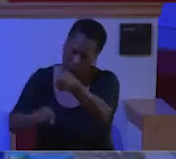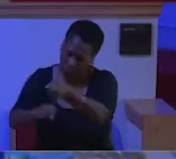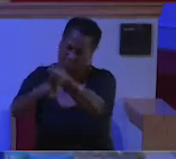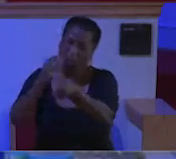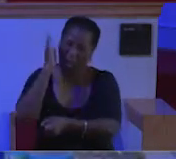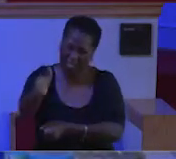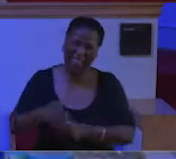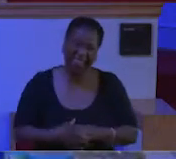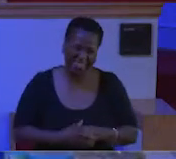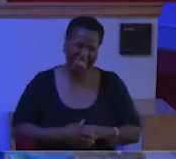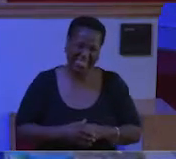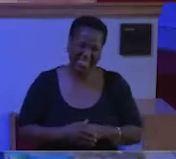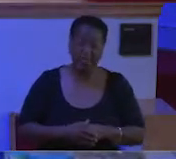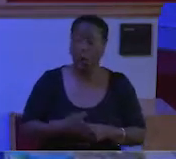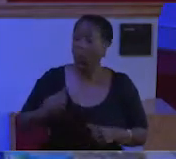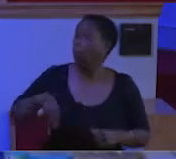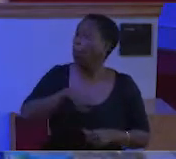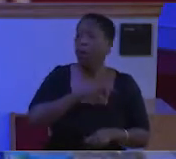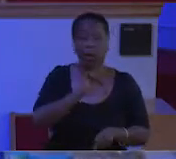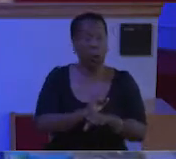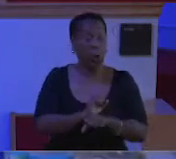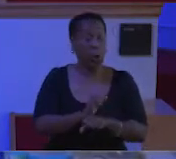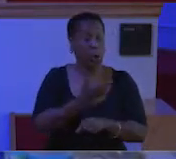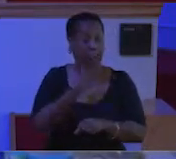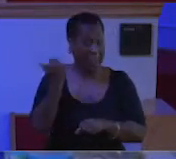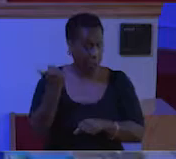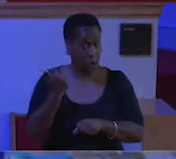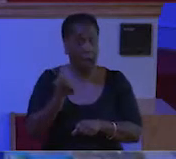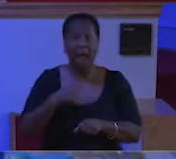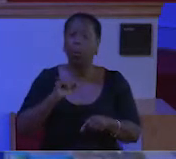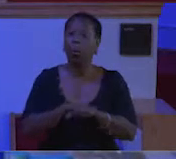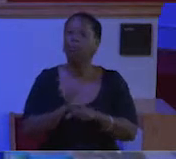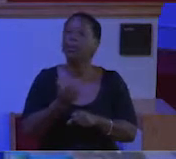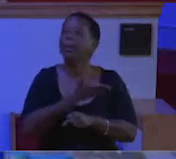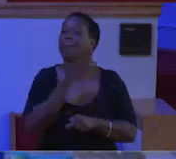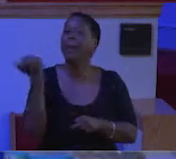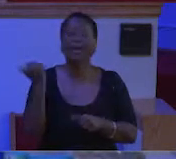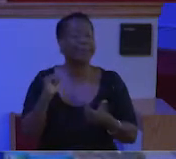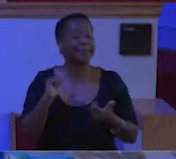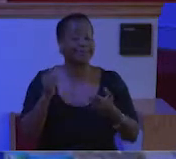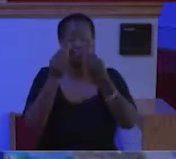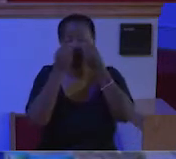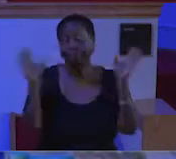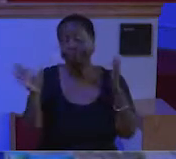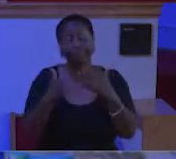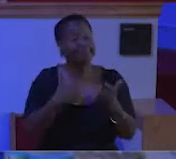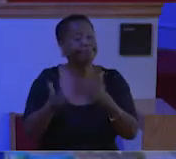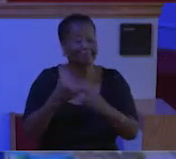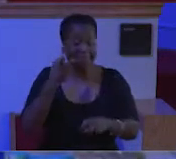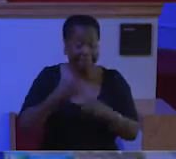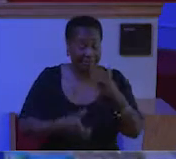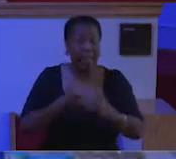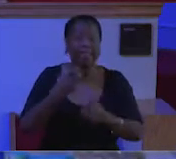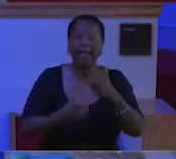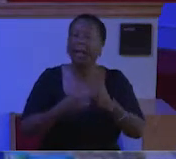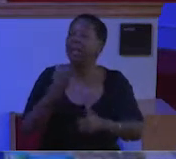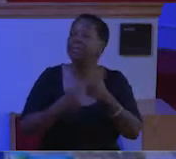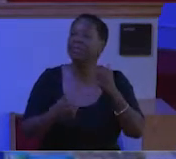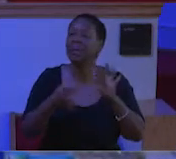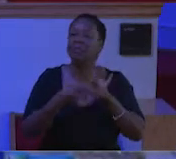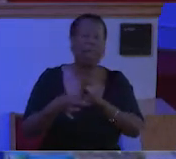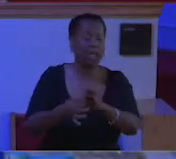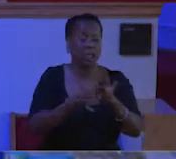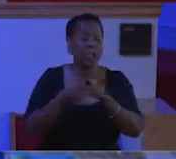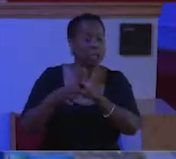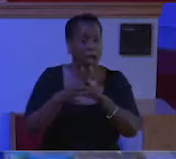We, beloved, work better and best in spite of all of the difficulties of